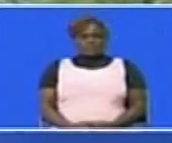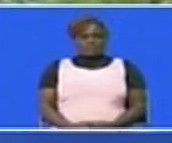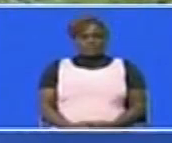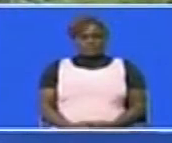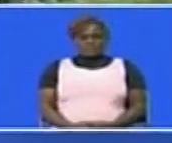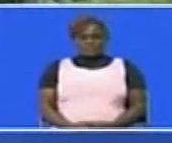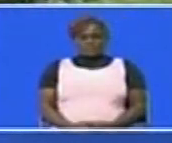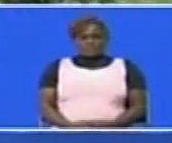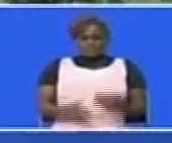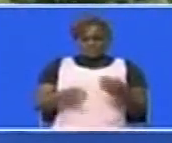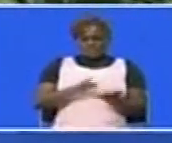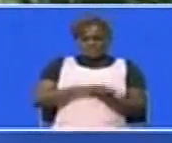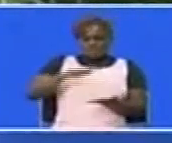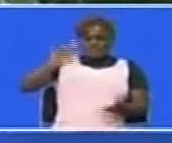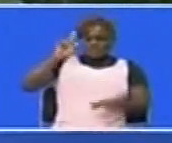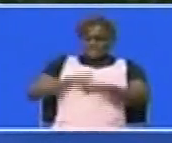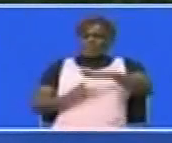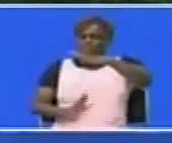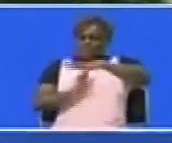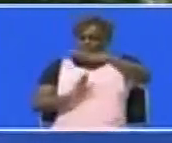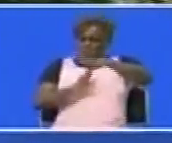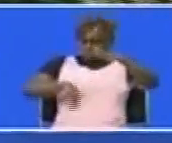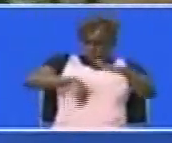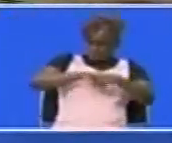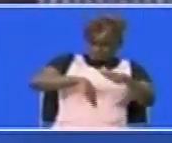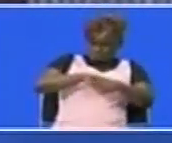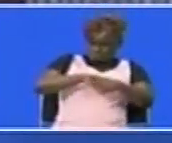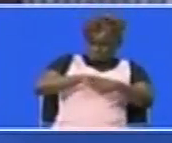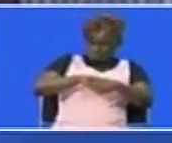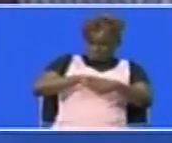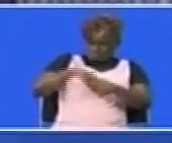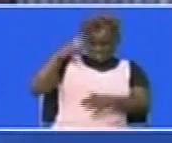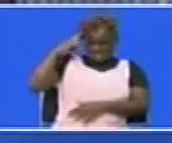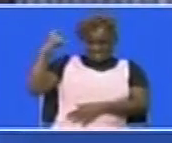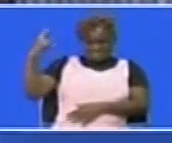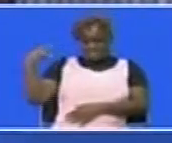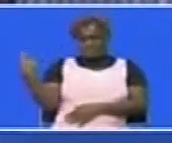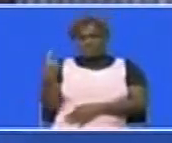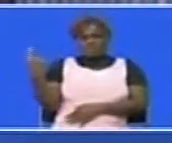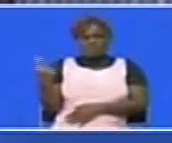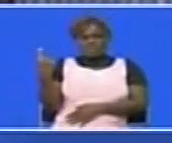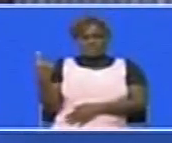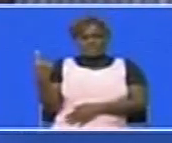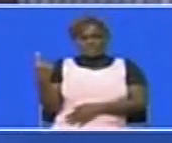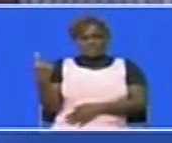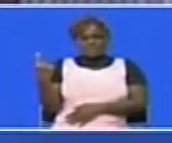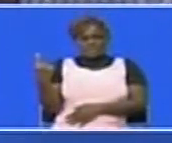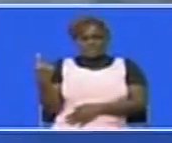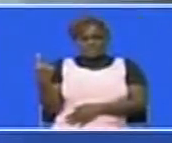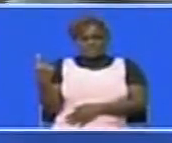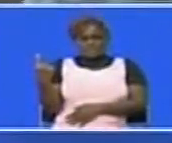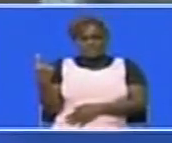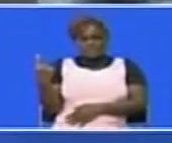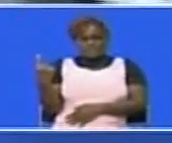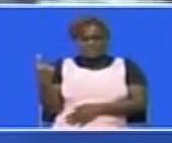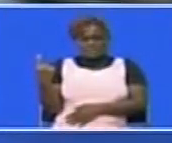His glorious past while on the top flight football remains just a mirage. Na passport yapa. Hata hii